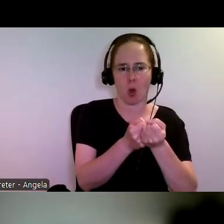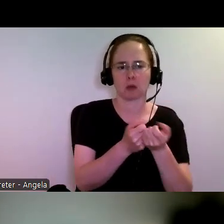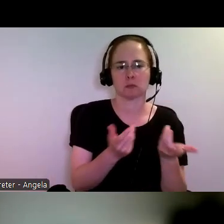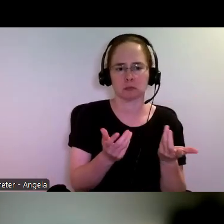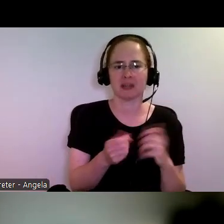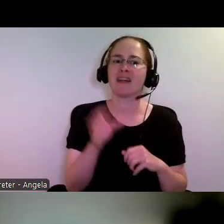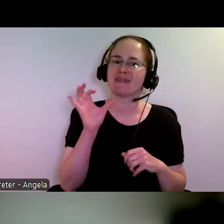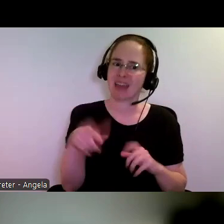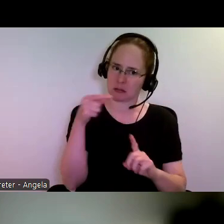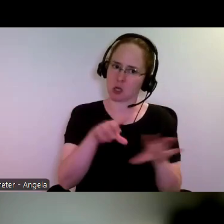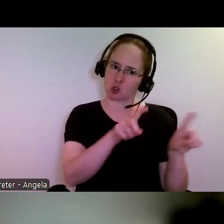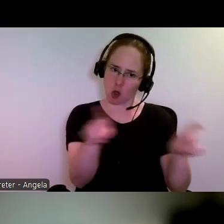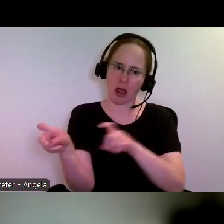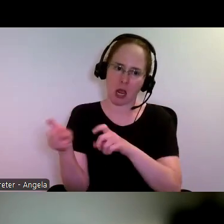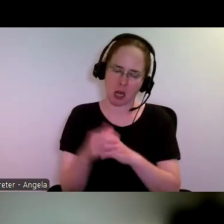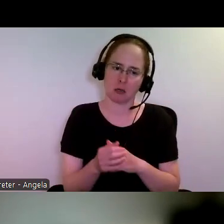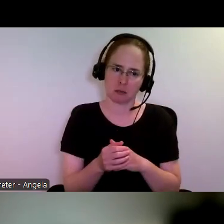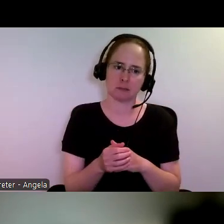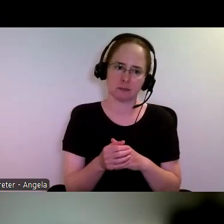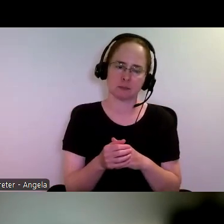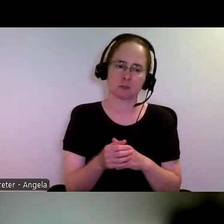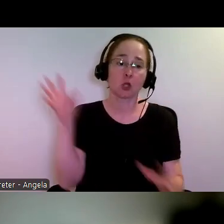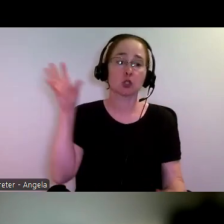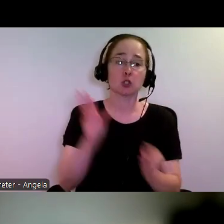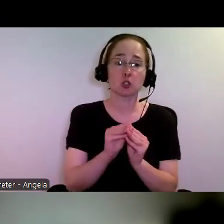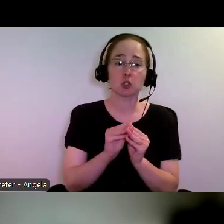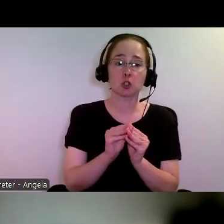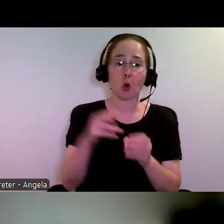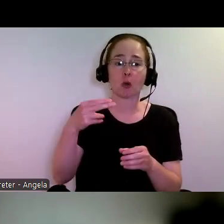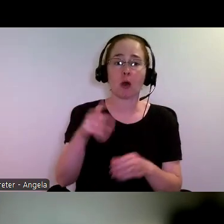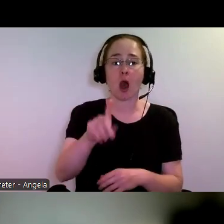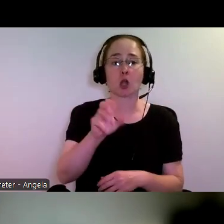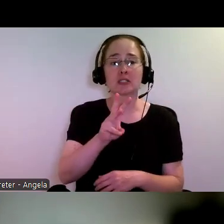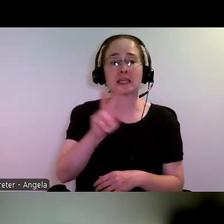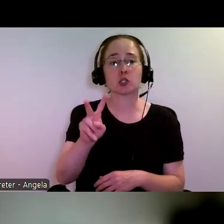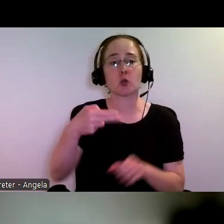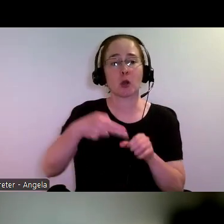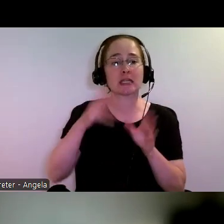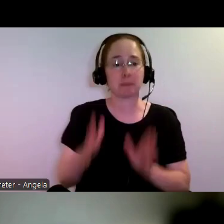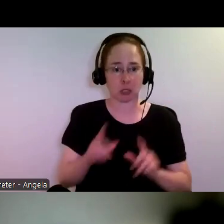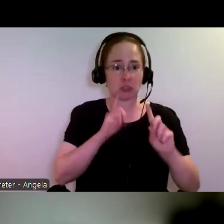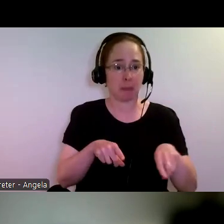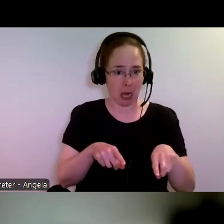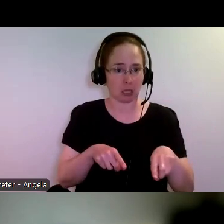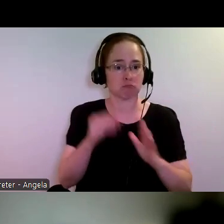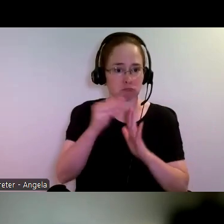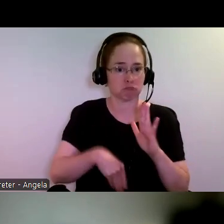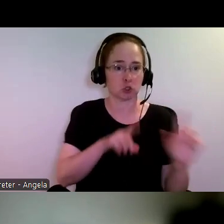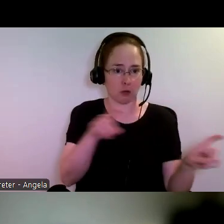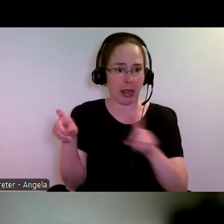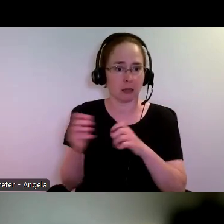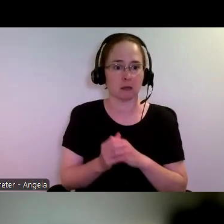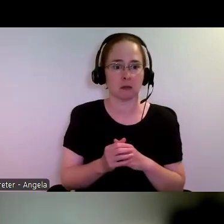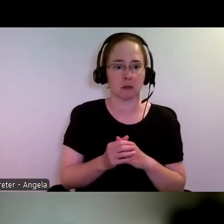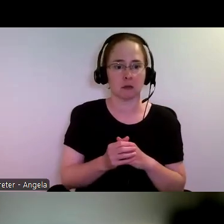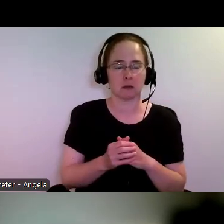this survey is about. And so I'll go ahead and jump in. So there were a total of 162 participants who responded to the survey. The